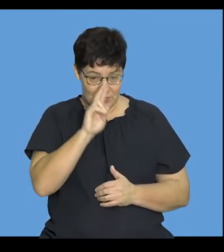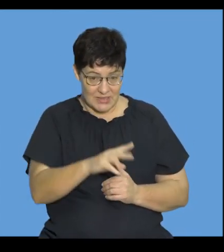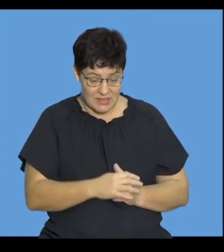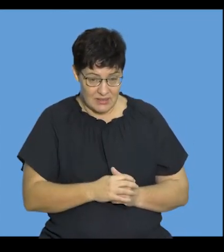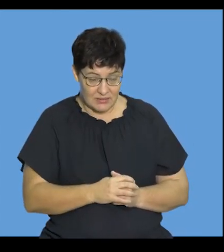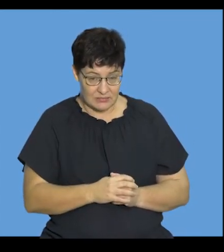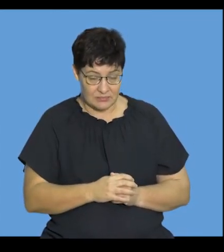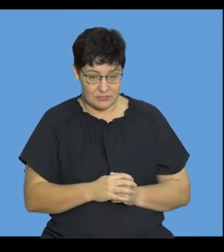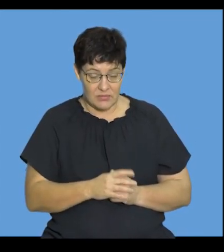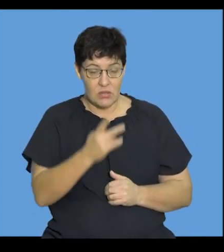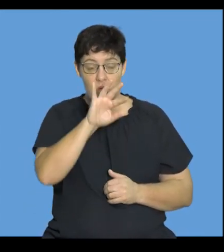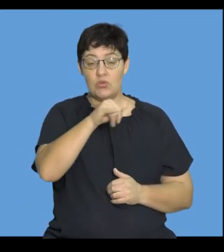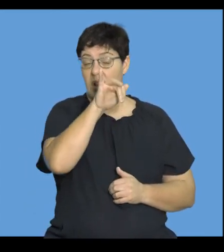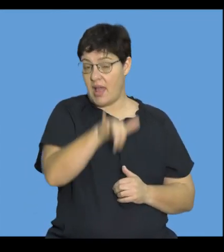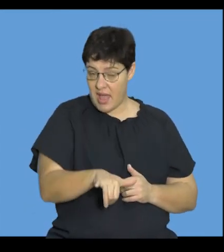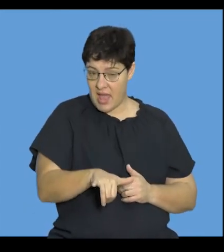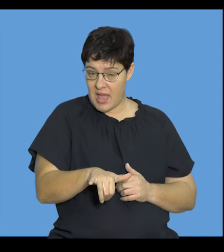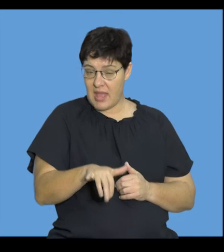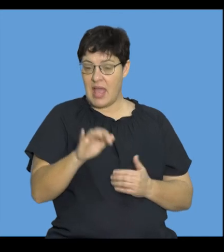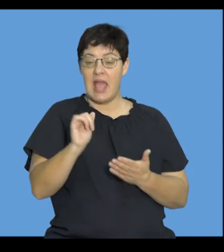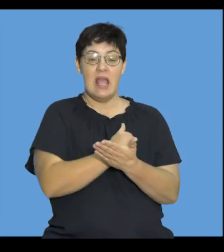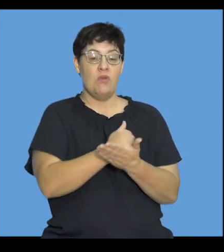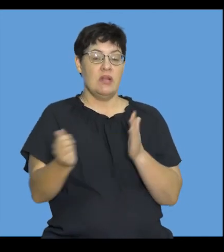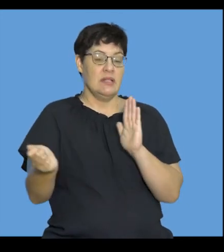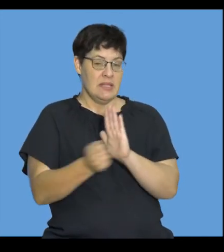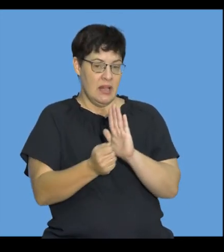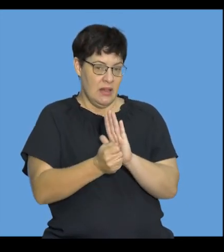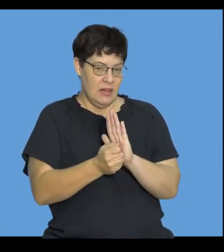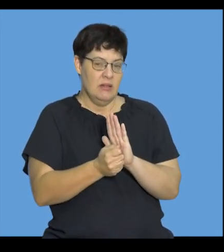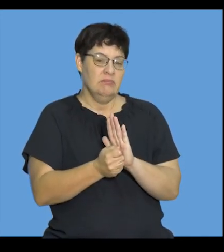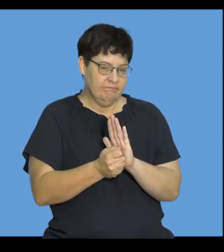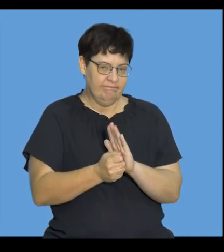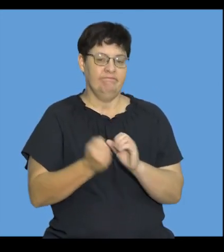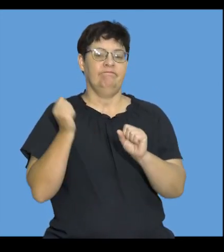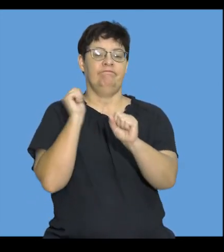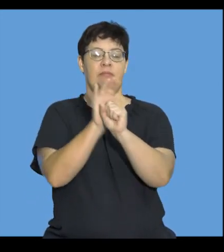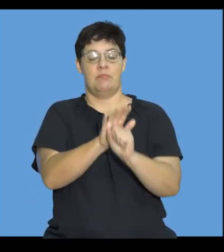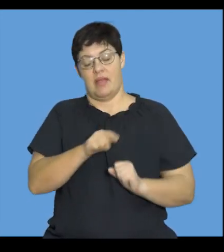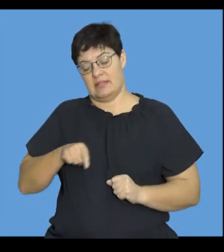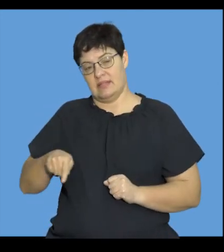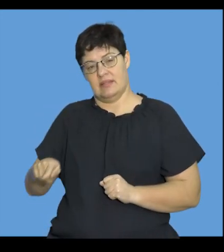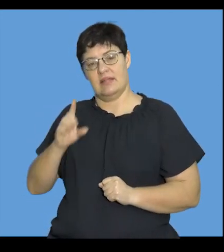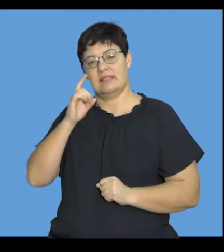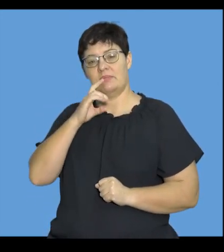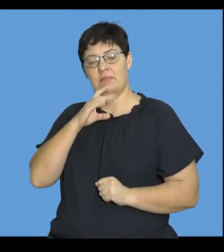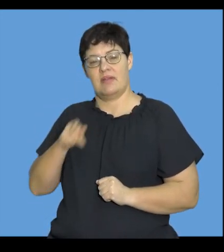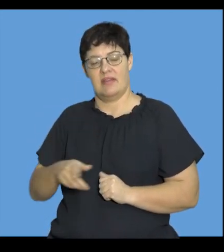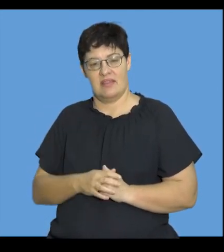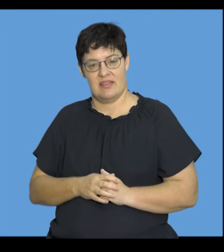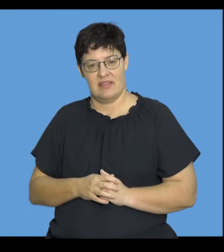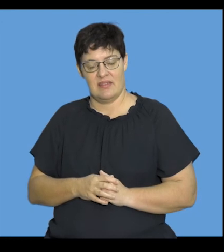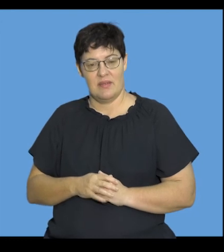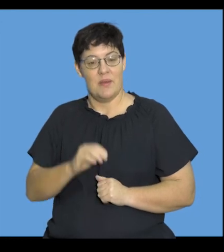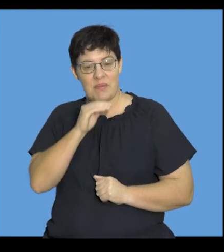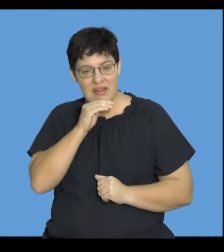So your July credit sale is going to impact on September, which is in your